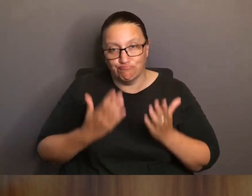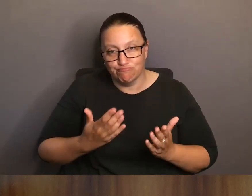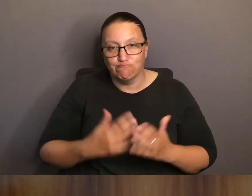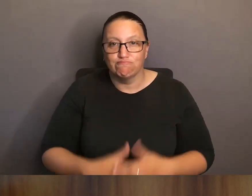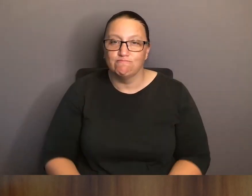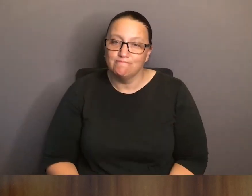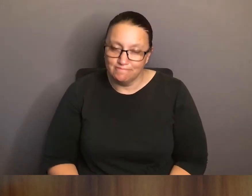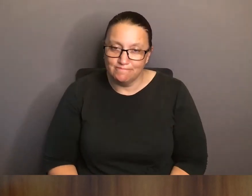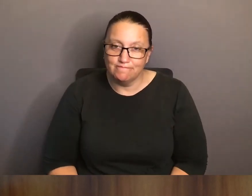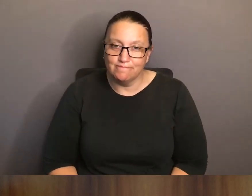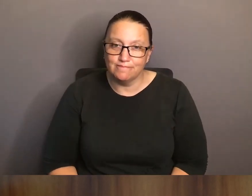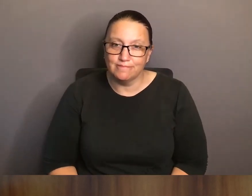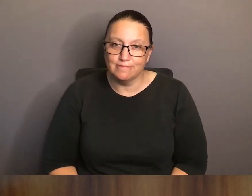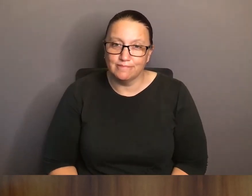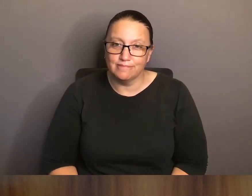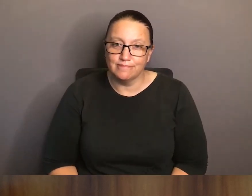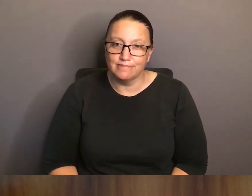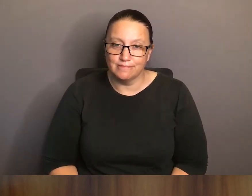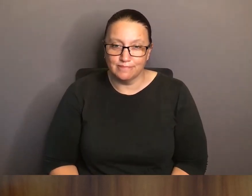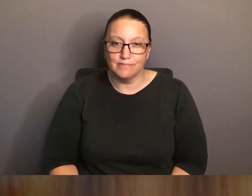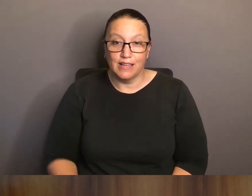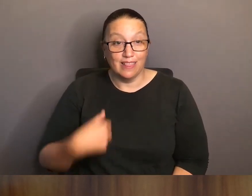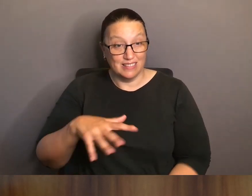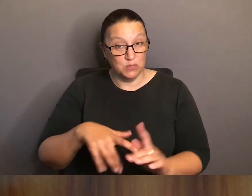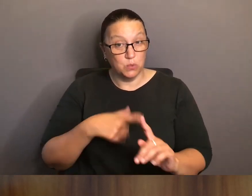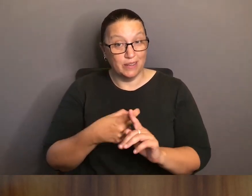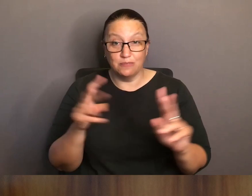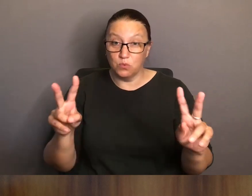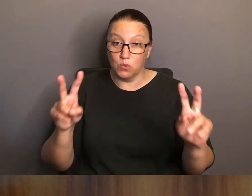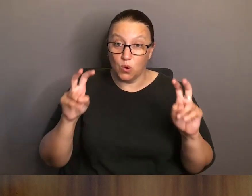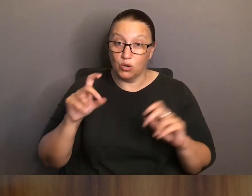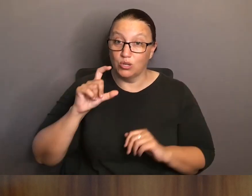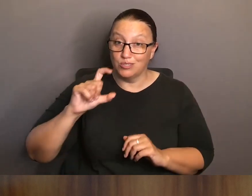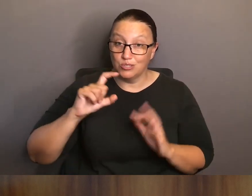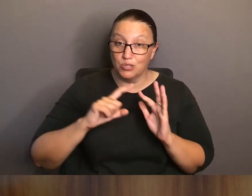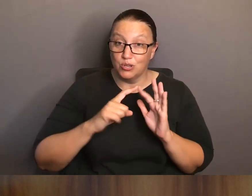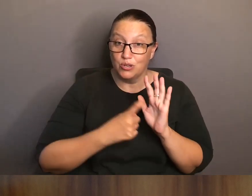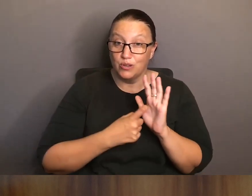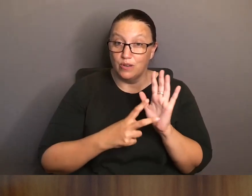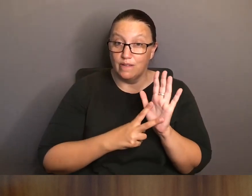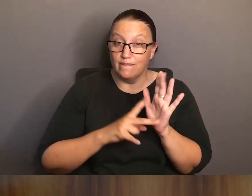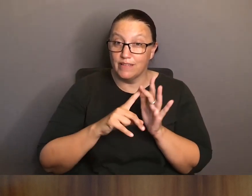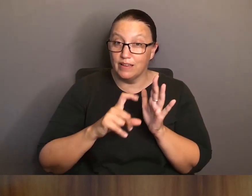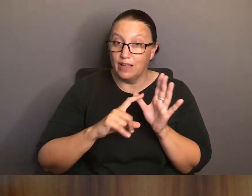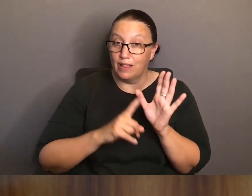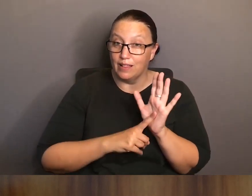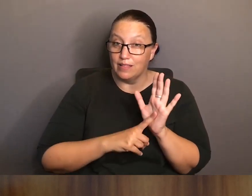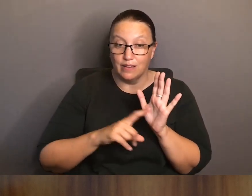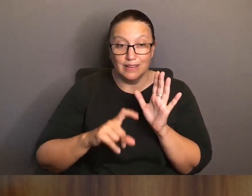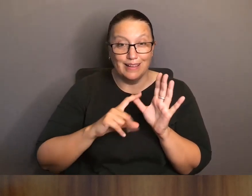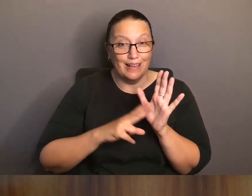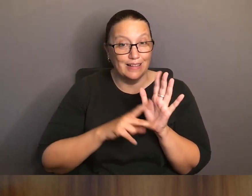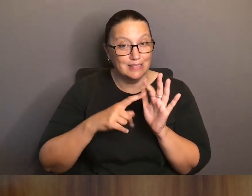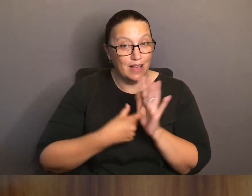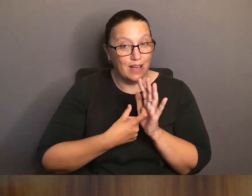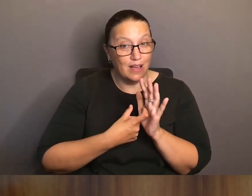Strait Islander people listening. This week is Cervical Cancer Awareness Week. So, did